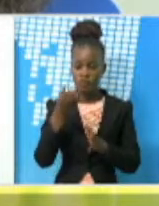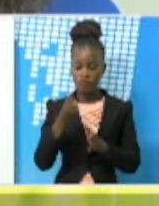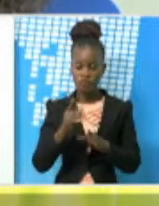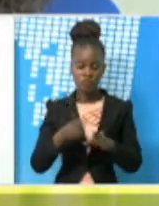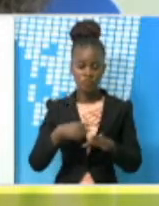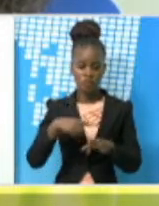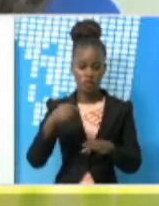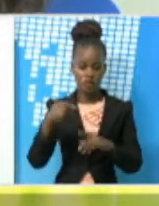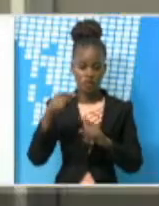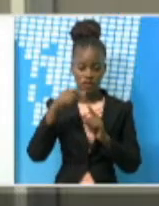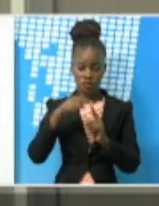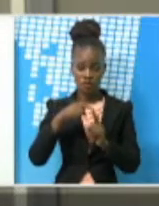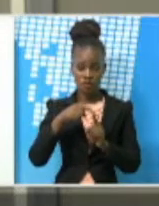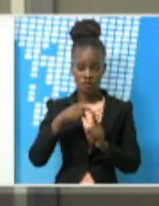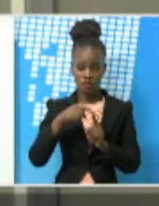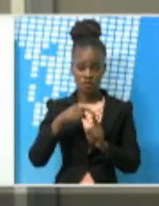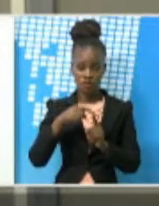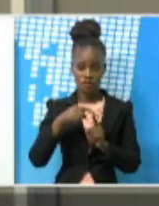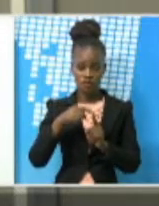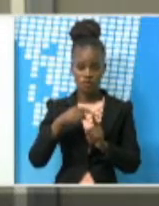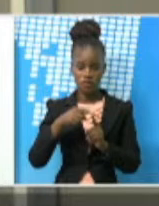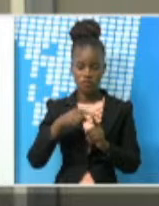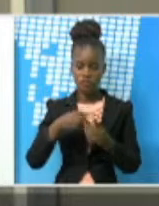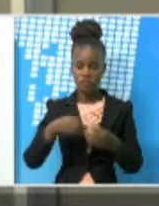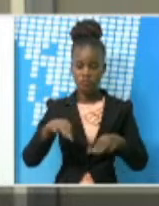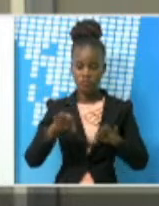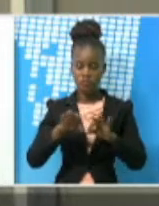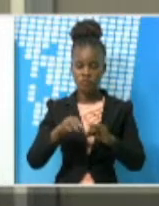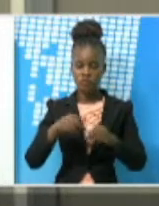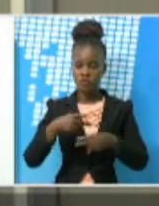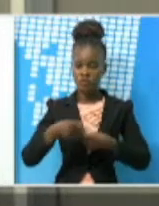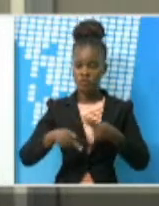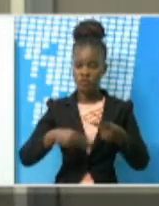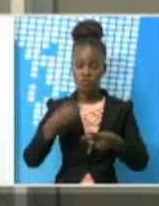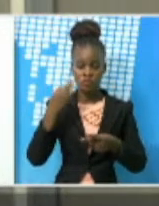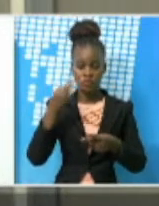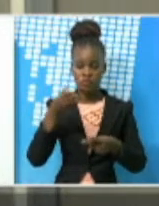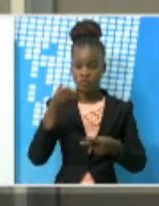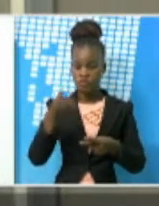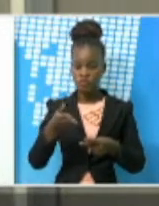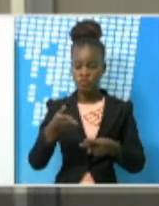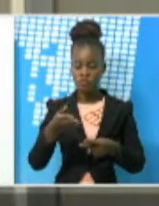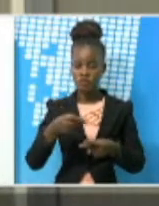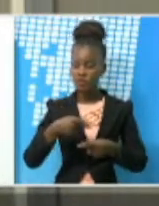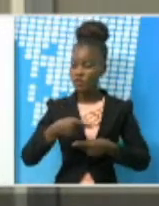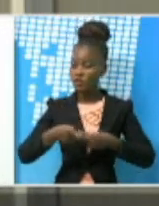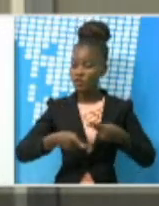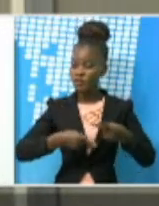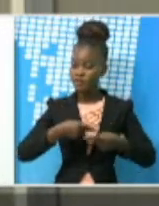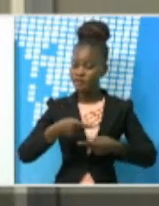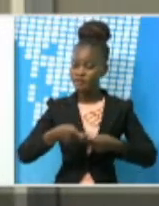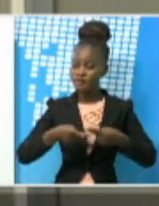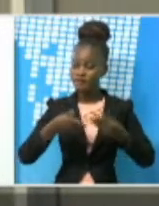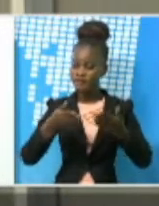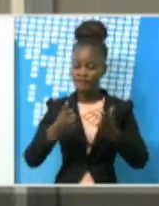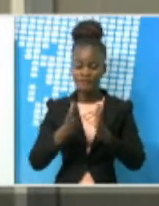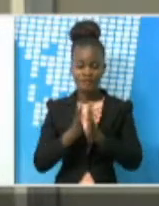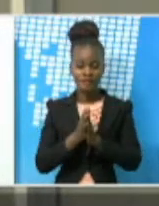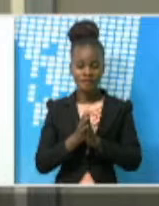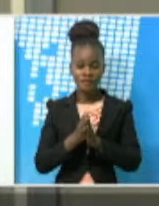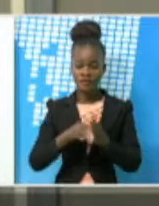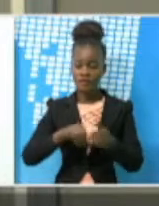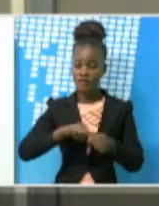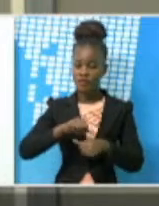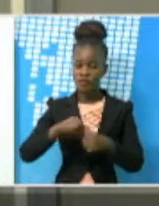to improve on the balance of trade? And here, when we are talking about balance of trade, we are basically talking about either